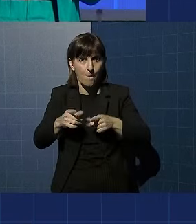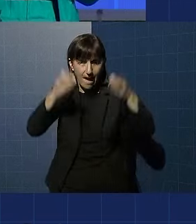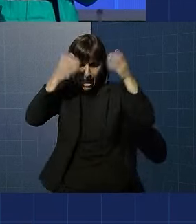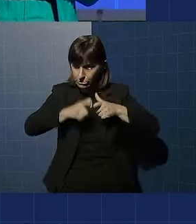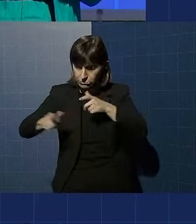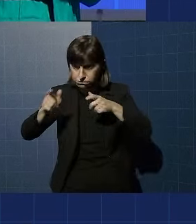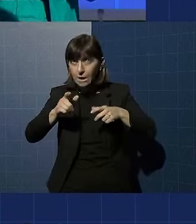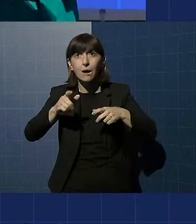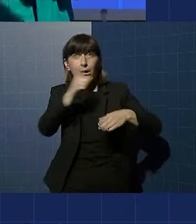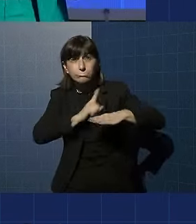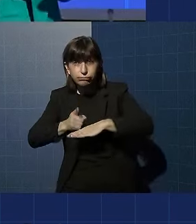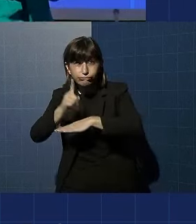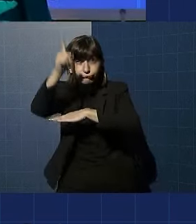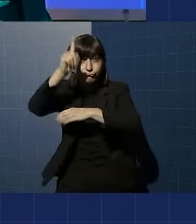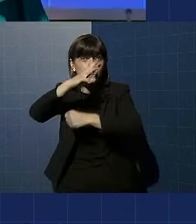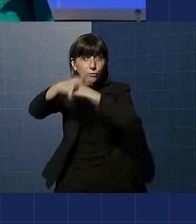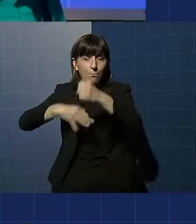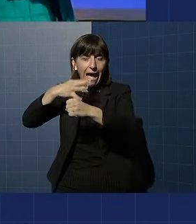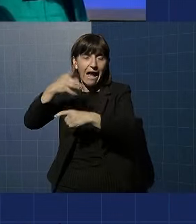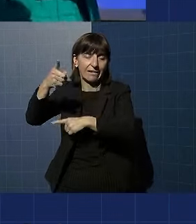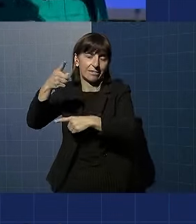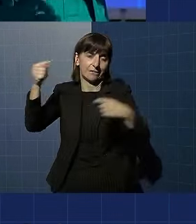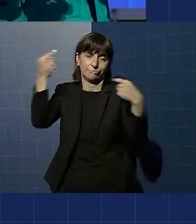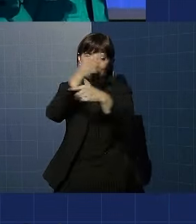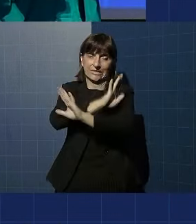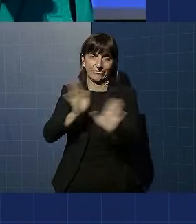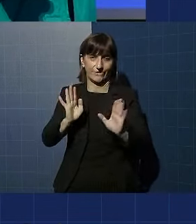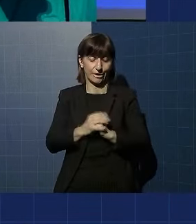that we can easily treat is not like that at all in space.